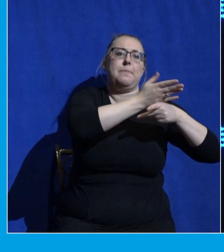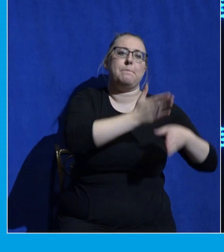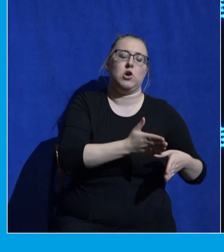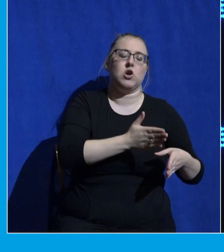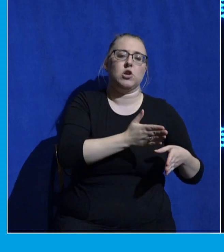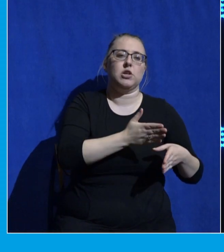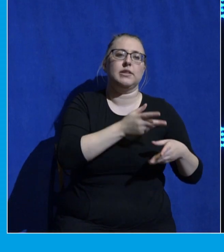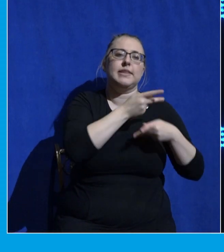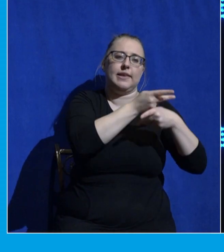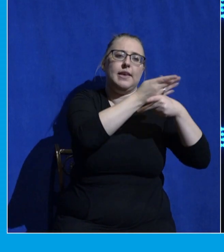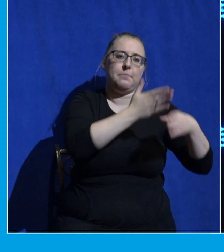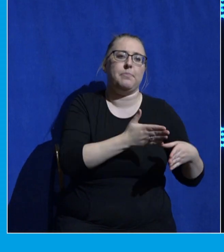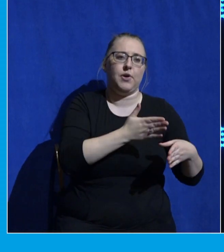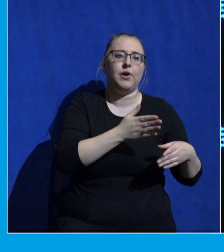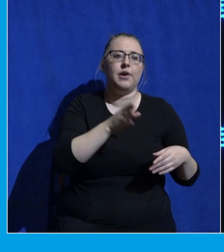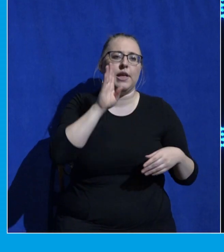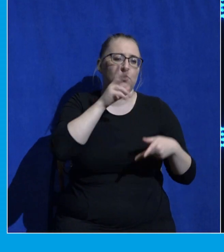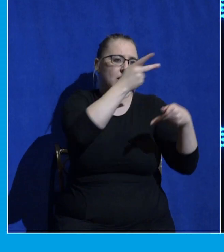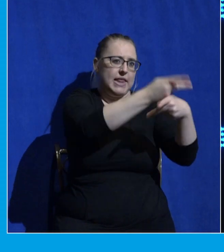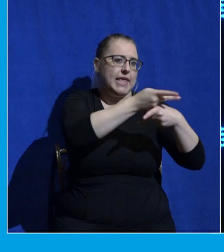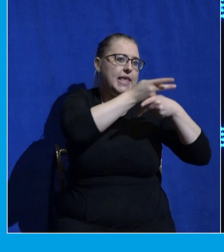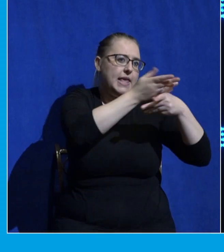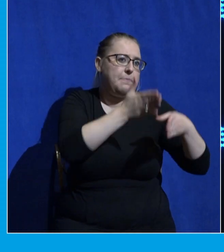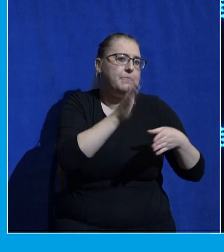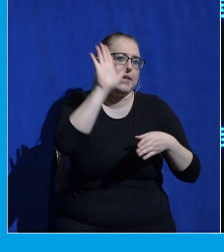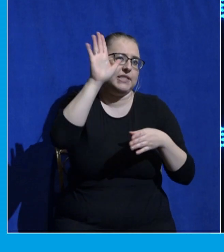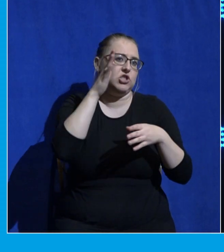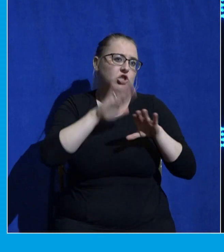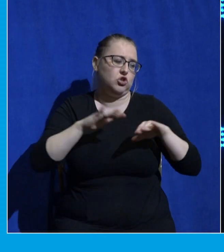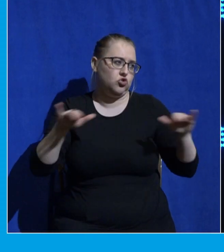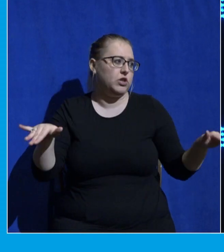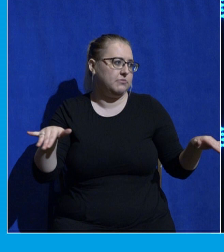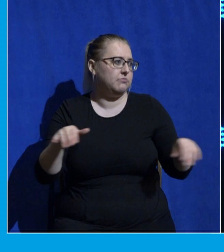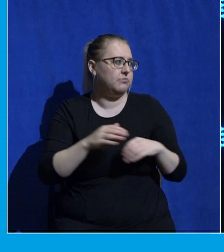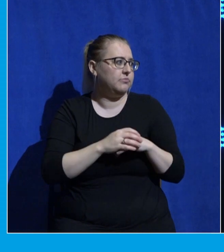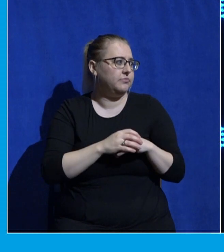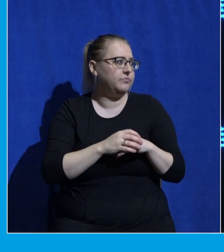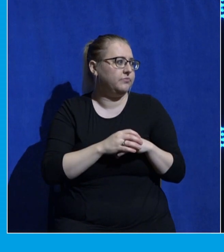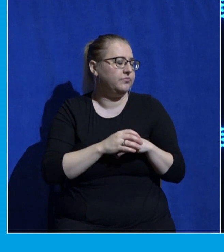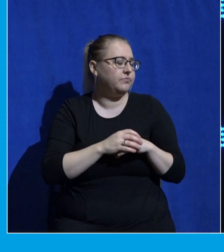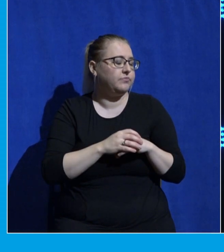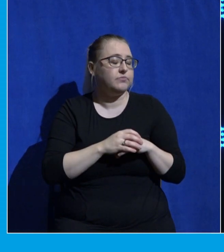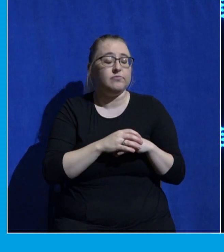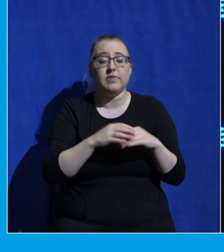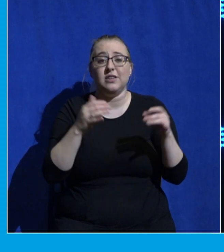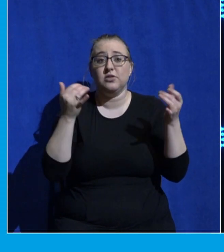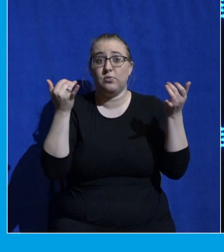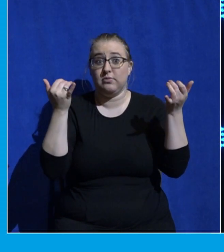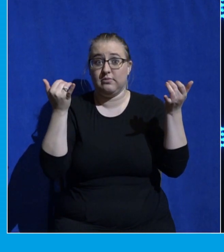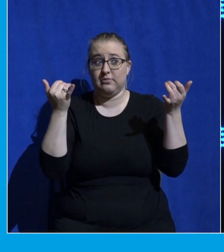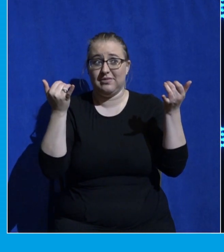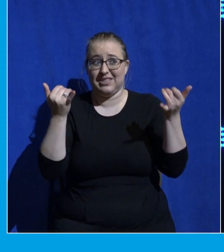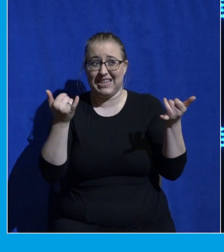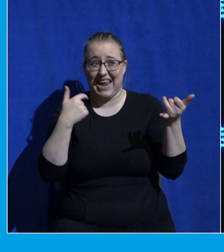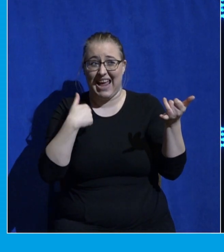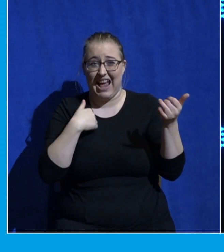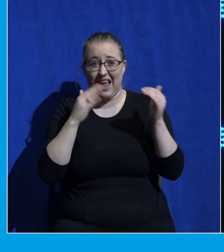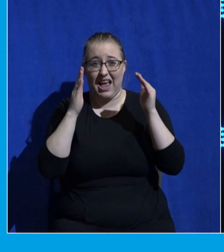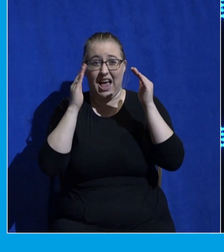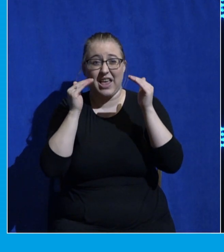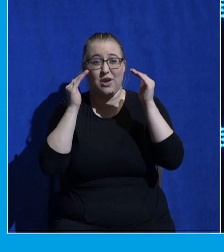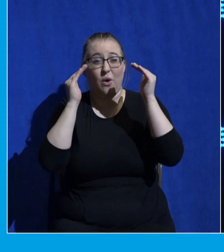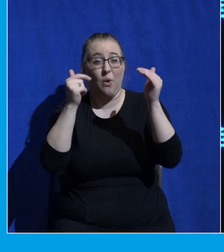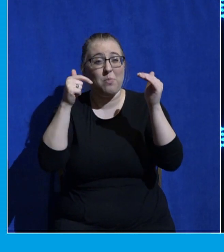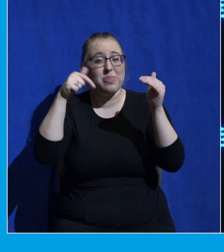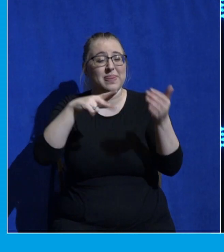believe that this morning? He is. And here's the thing. Today, here's my desire. I hope that Psalm